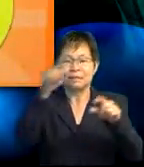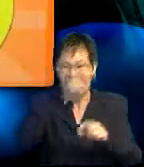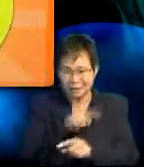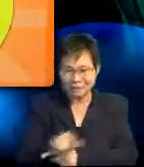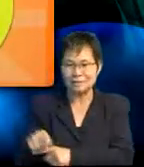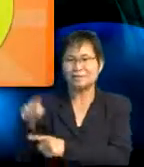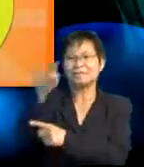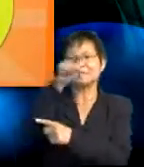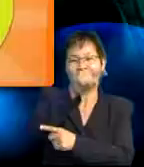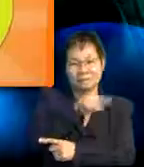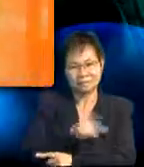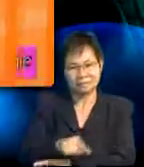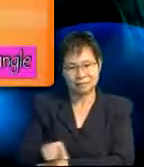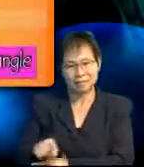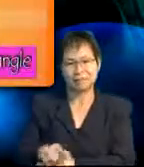circle,